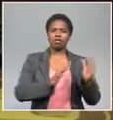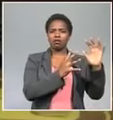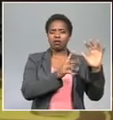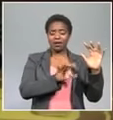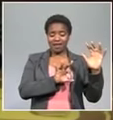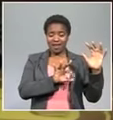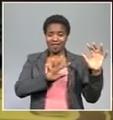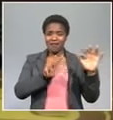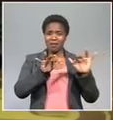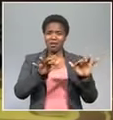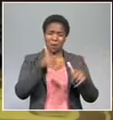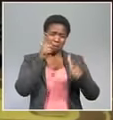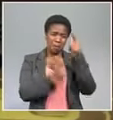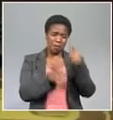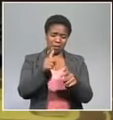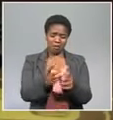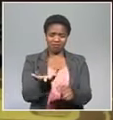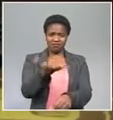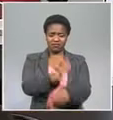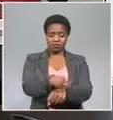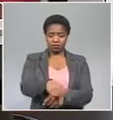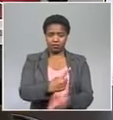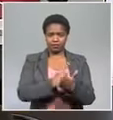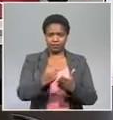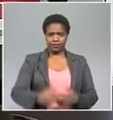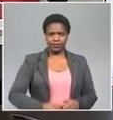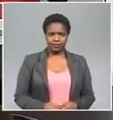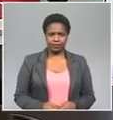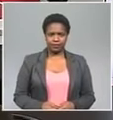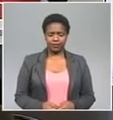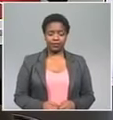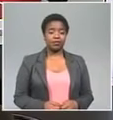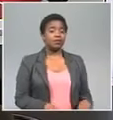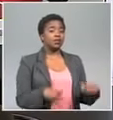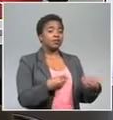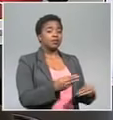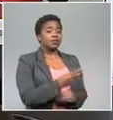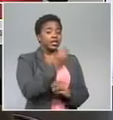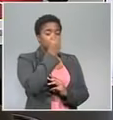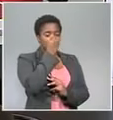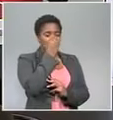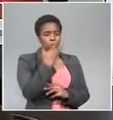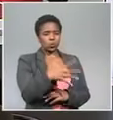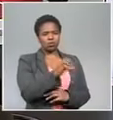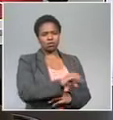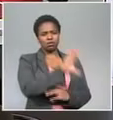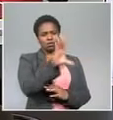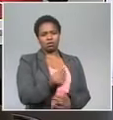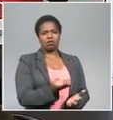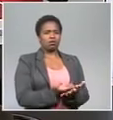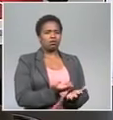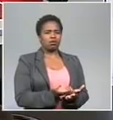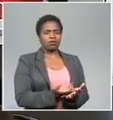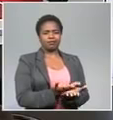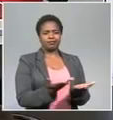over 35 people this week. And in your business news, the dire state of the country's economy has rattled